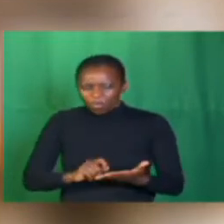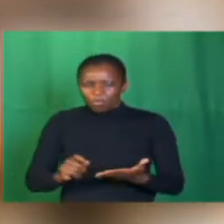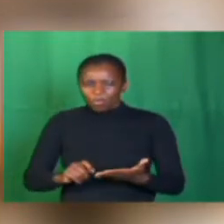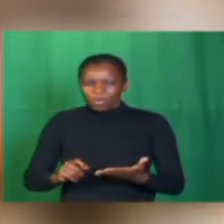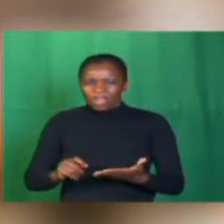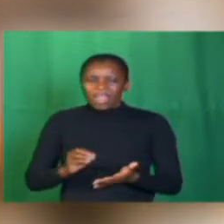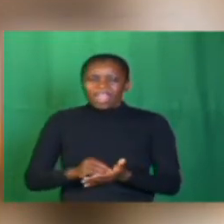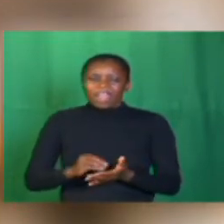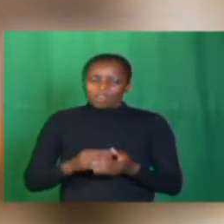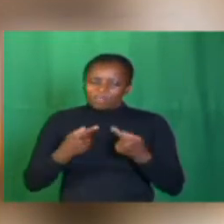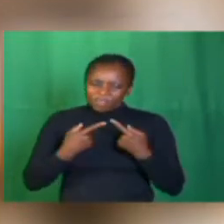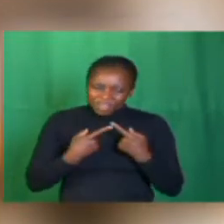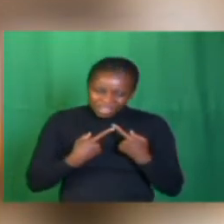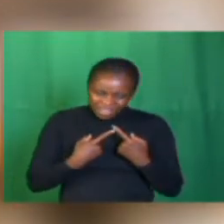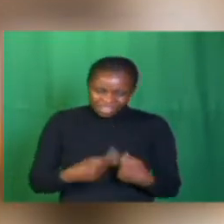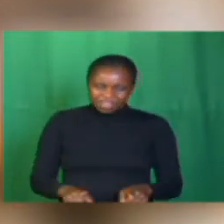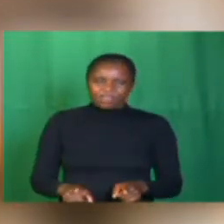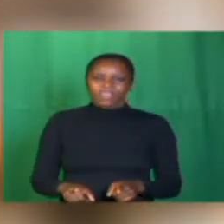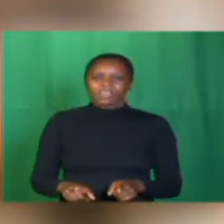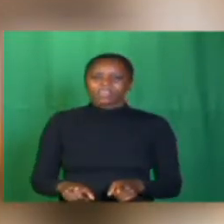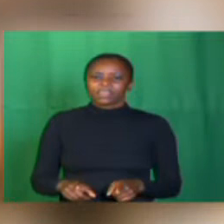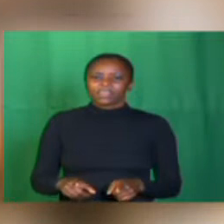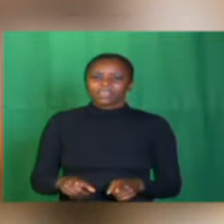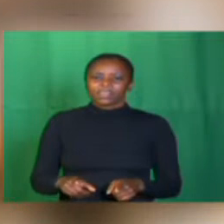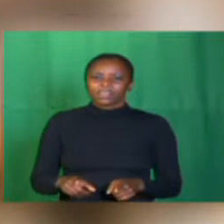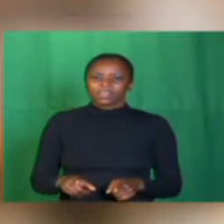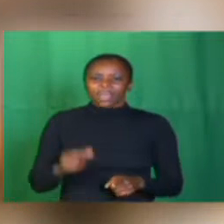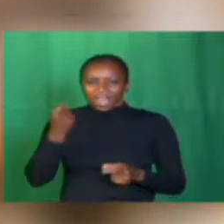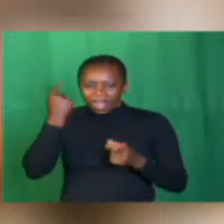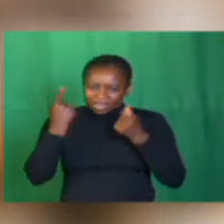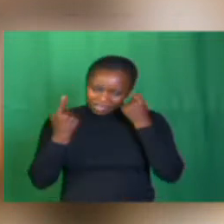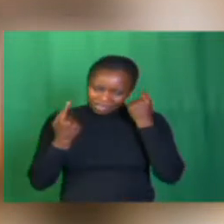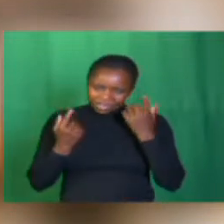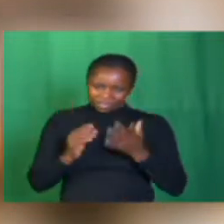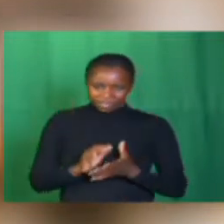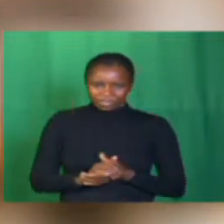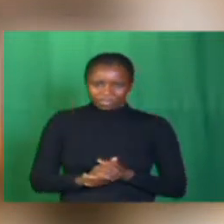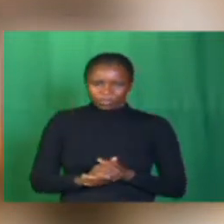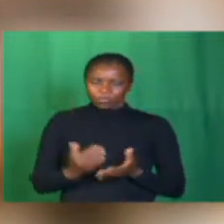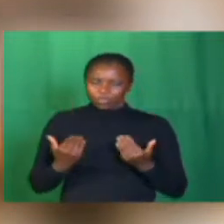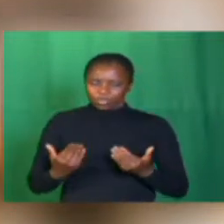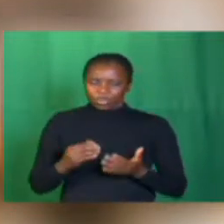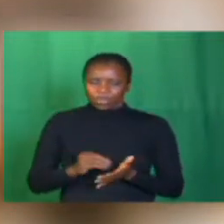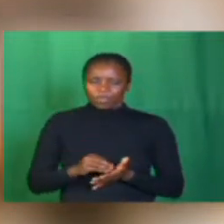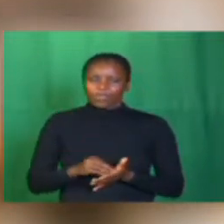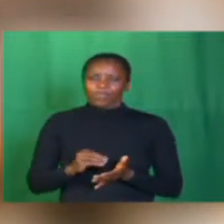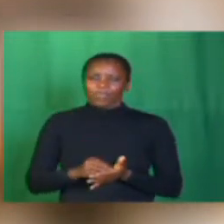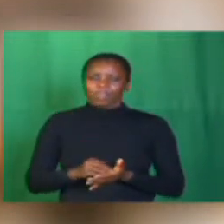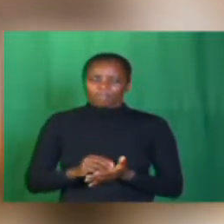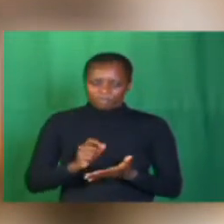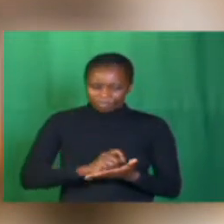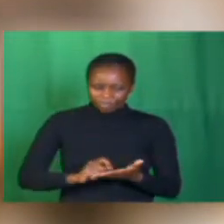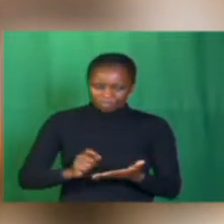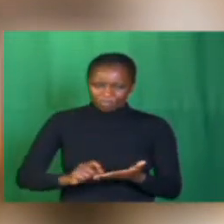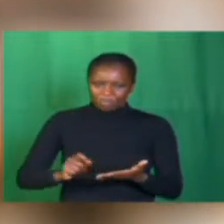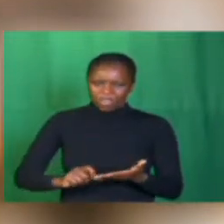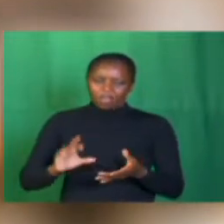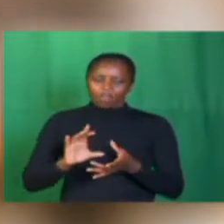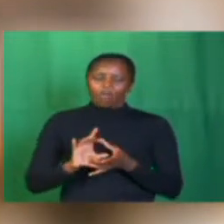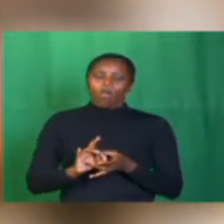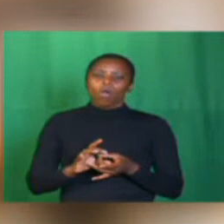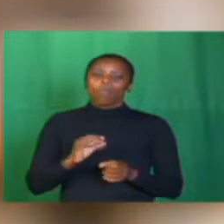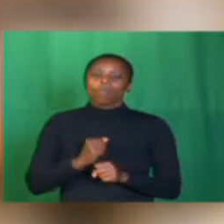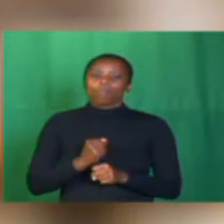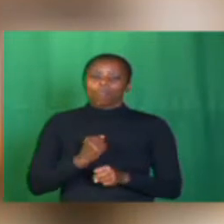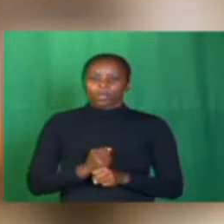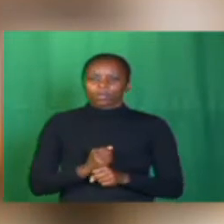different points of view. So that will be an exercise that you are going to do for me